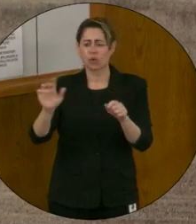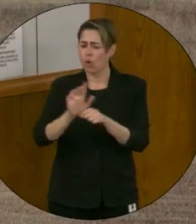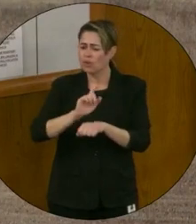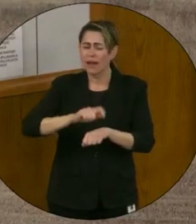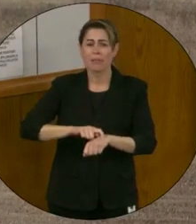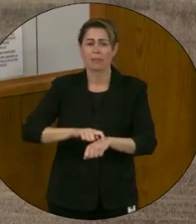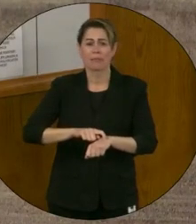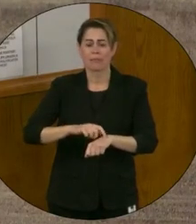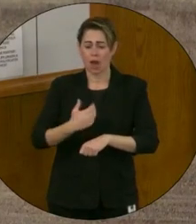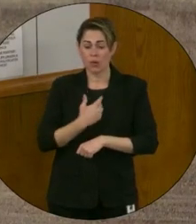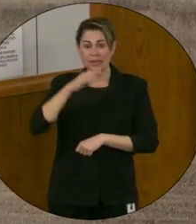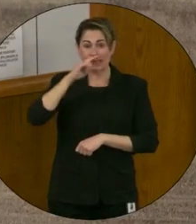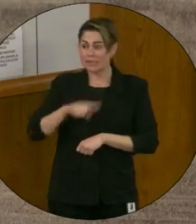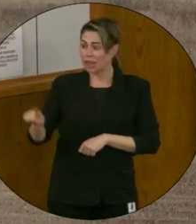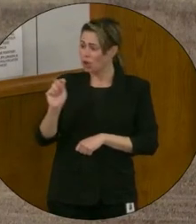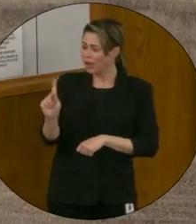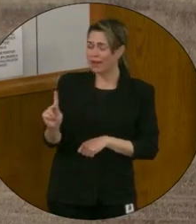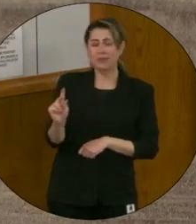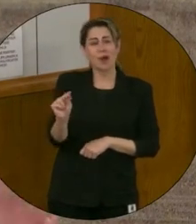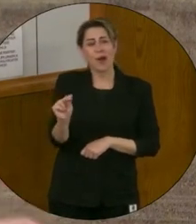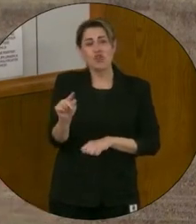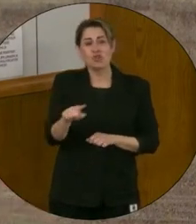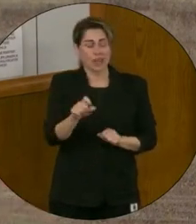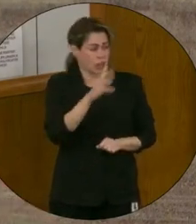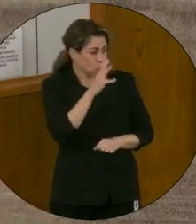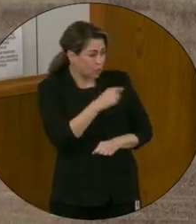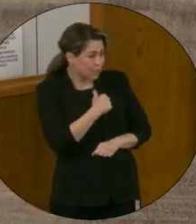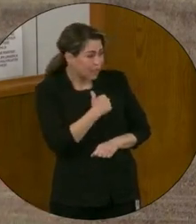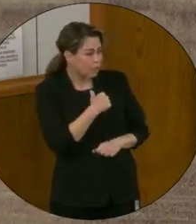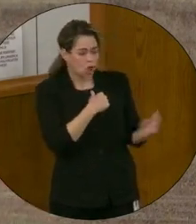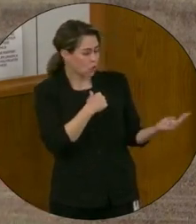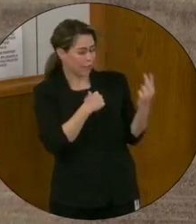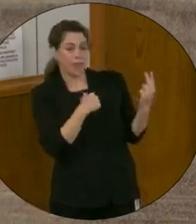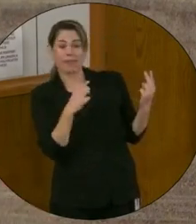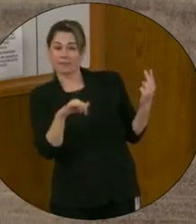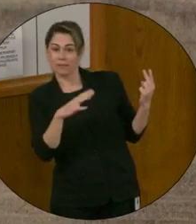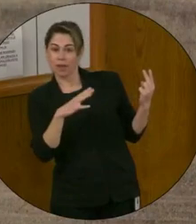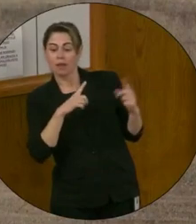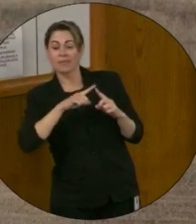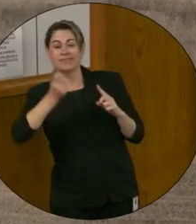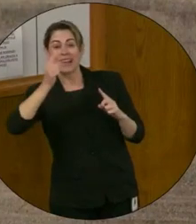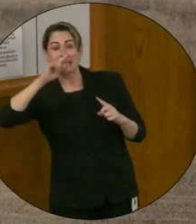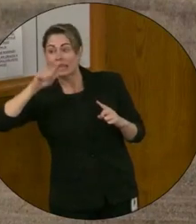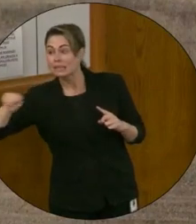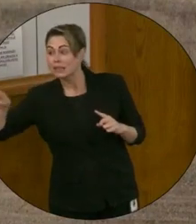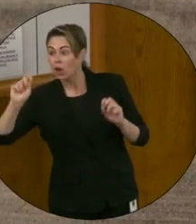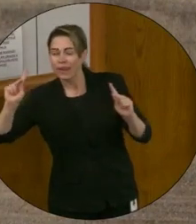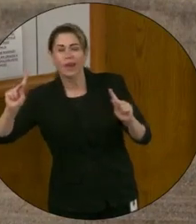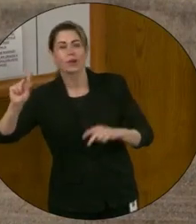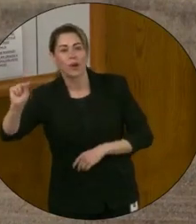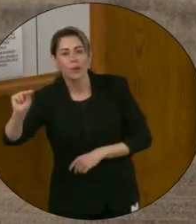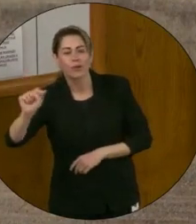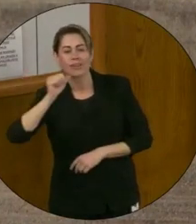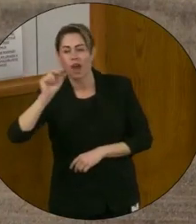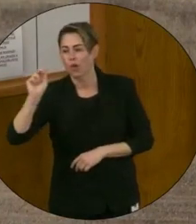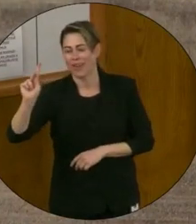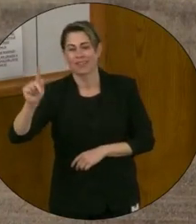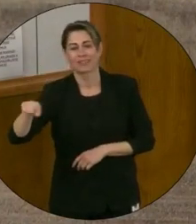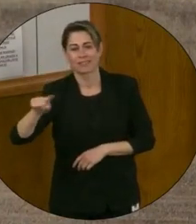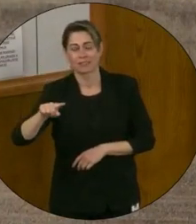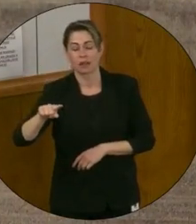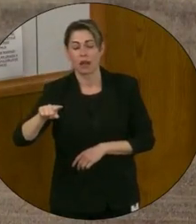Our kids are not okay. And you can ignore me and not look at me, that's fine, but the kids are not okay. And as a result,